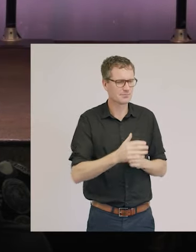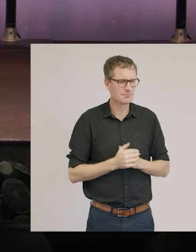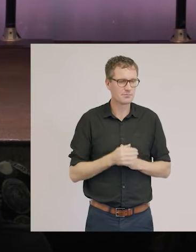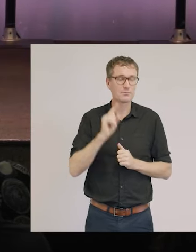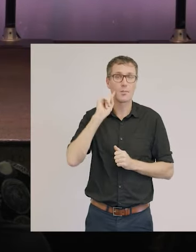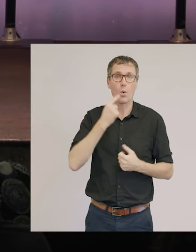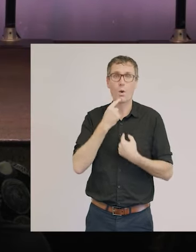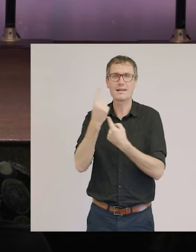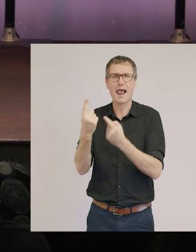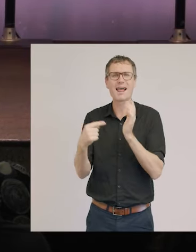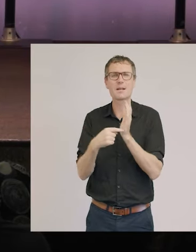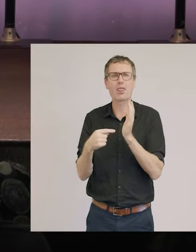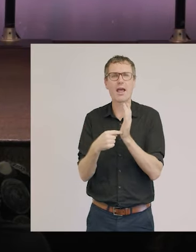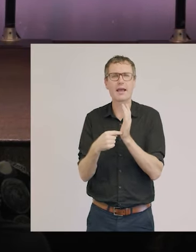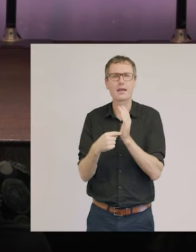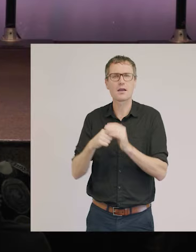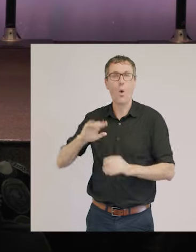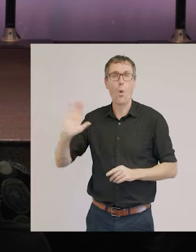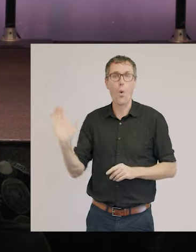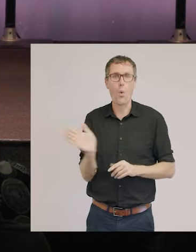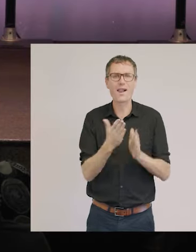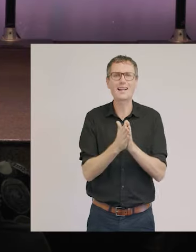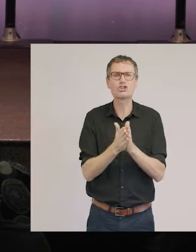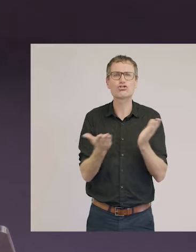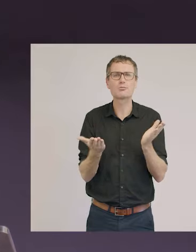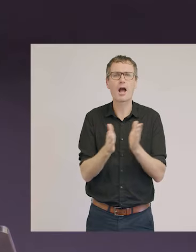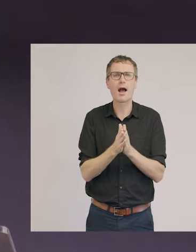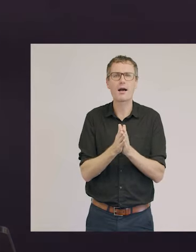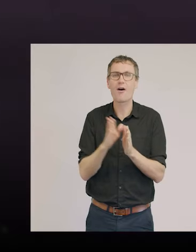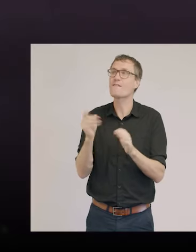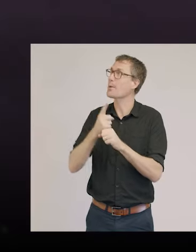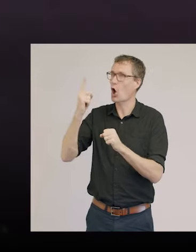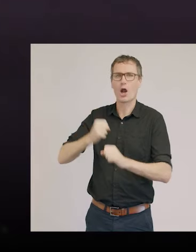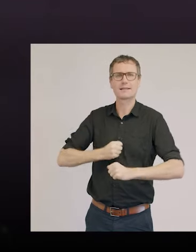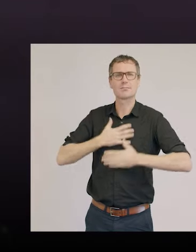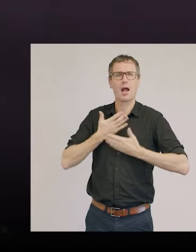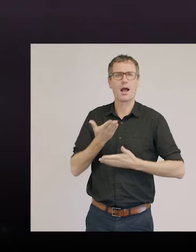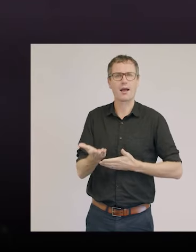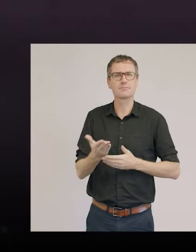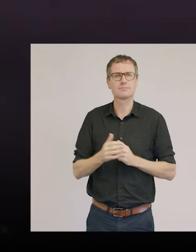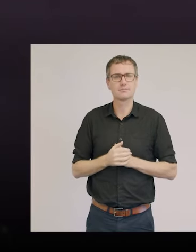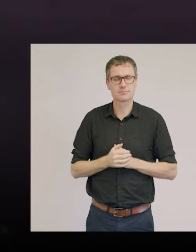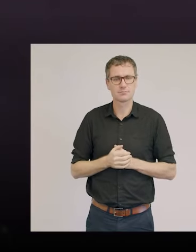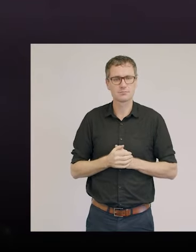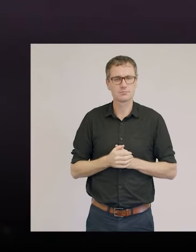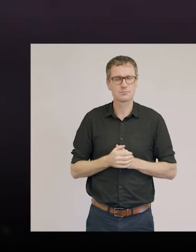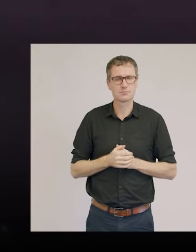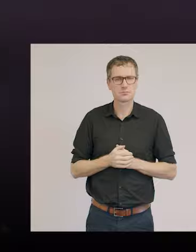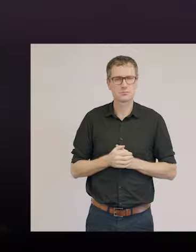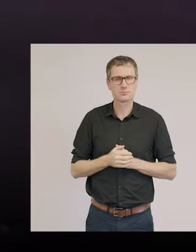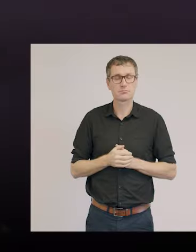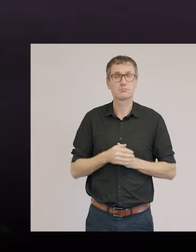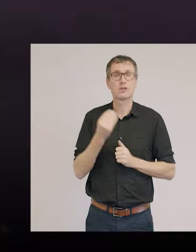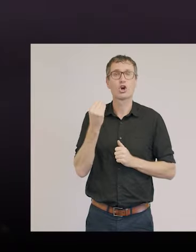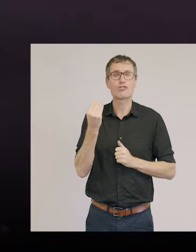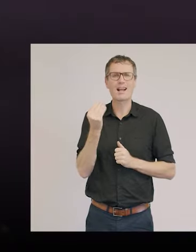tell you this. Paul said to Timothy, 2 Timothy 3:16, all Scripture is inspired by God.